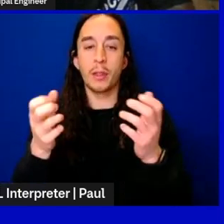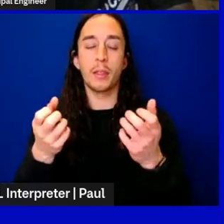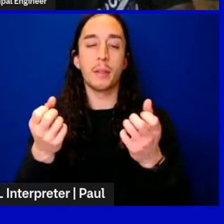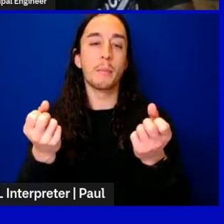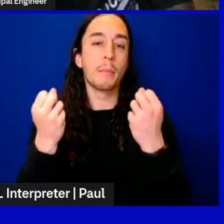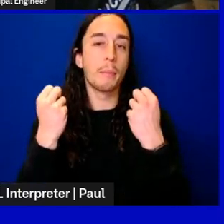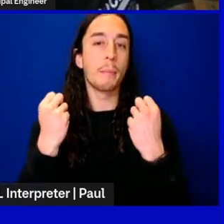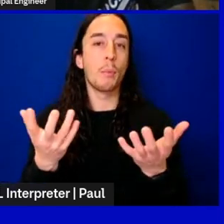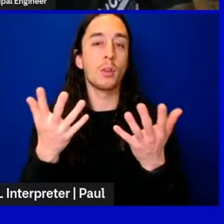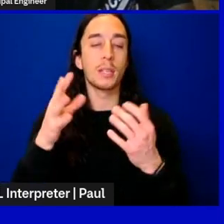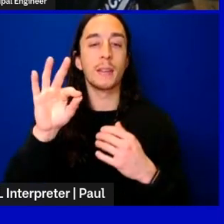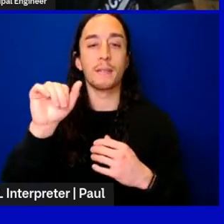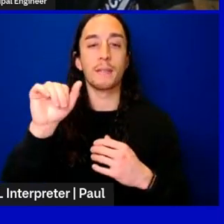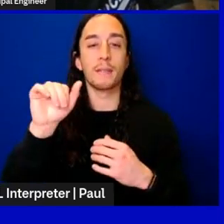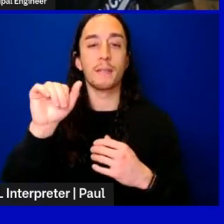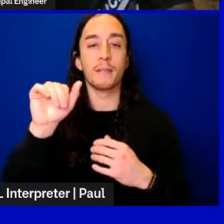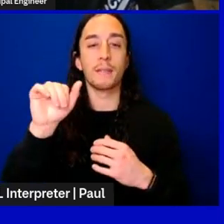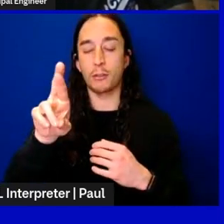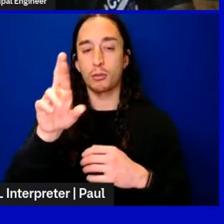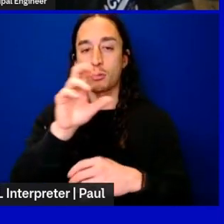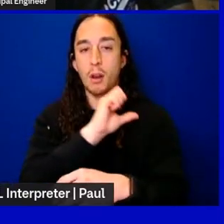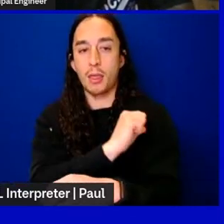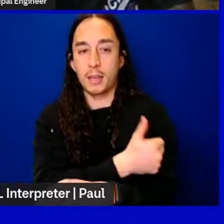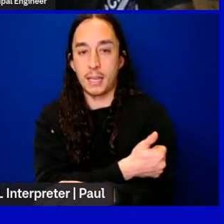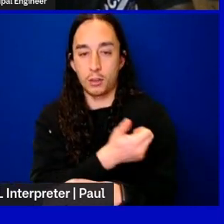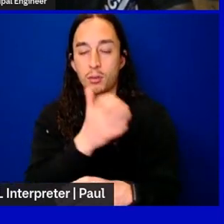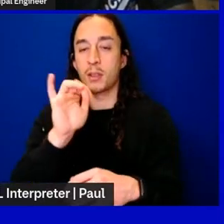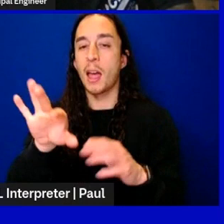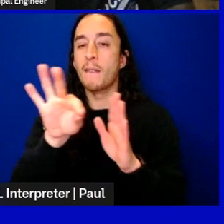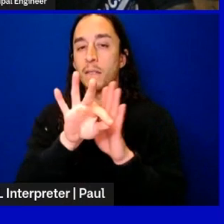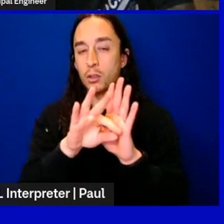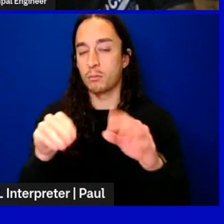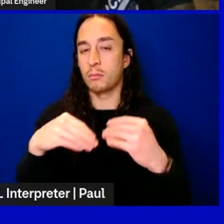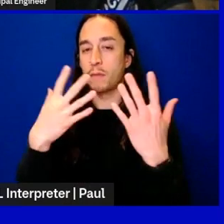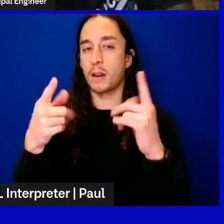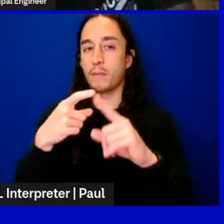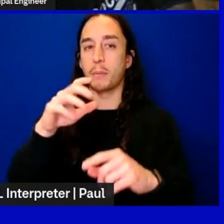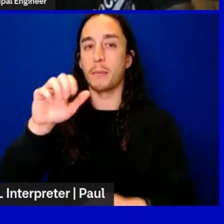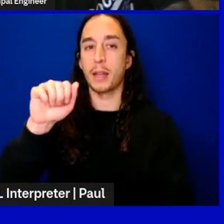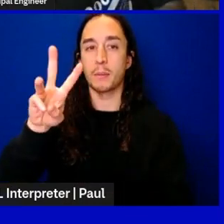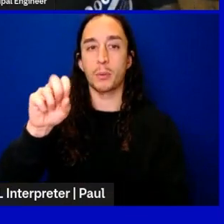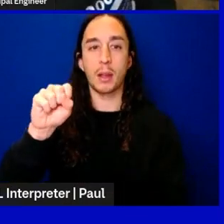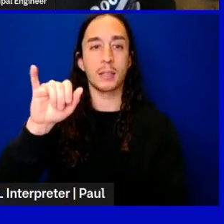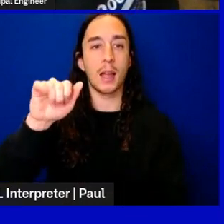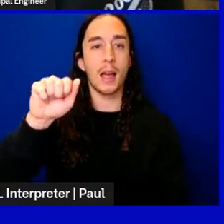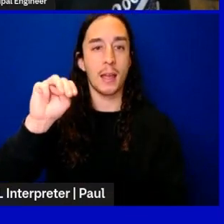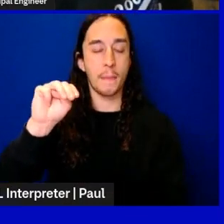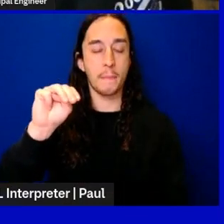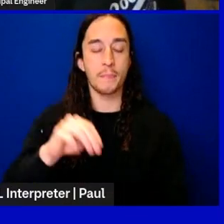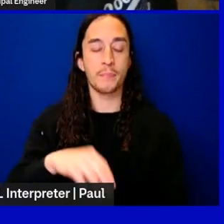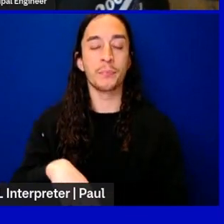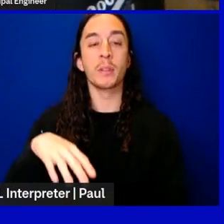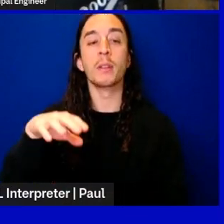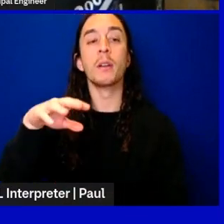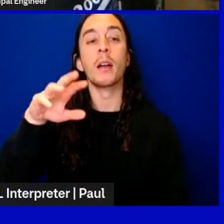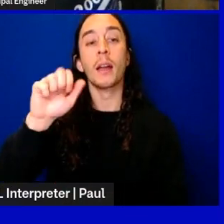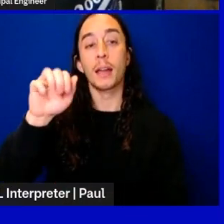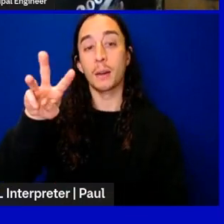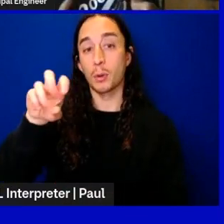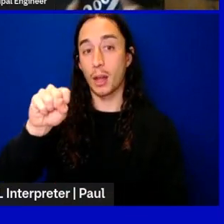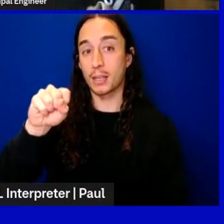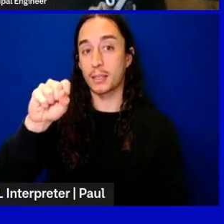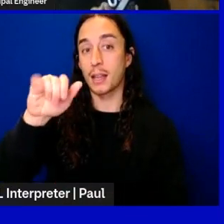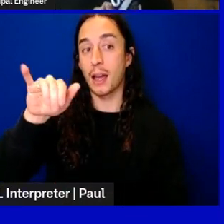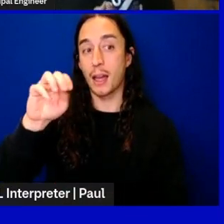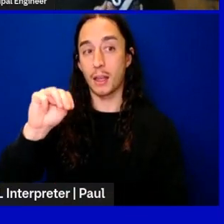authentication. So that feature is also provided by the AWS IAM. Lastly, AWS also IAM also offers